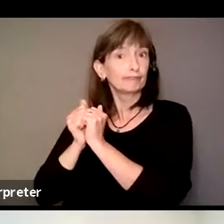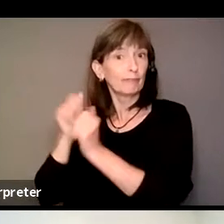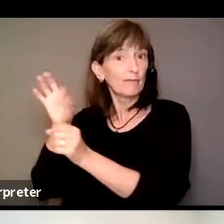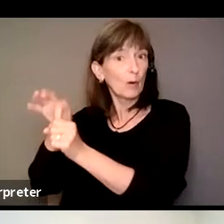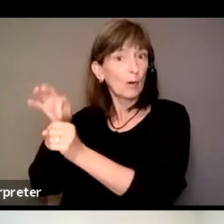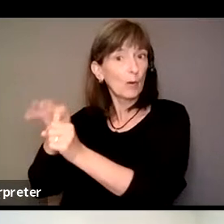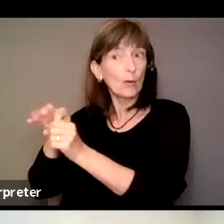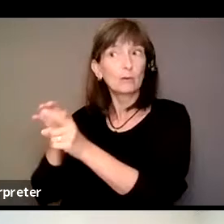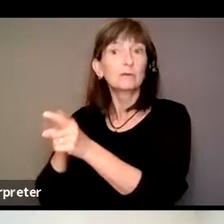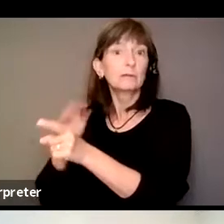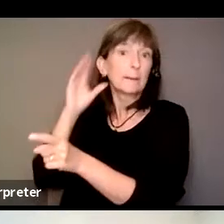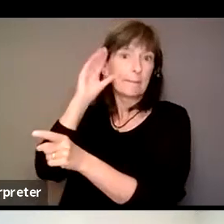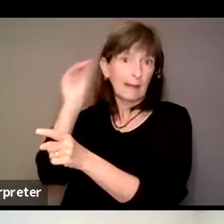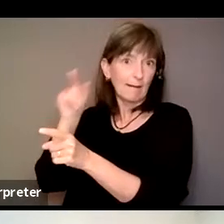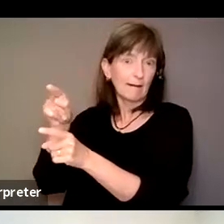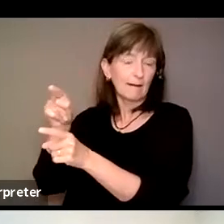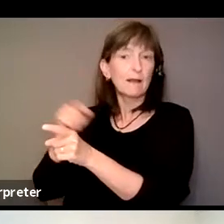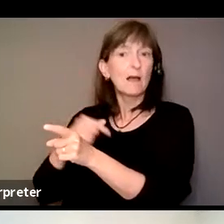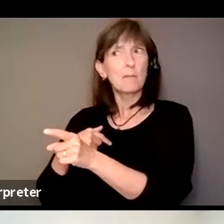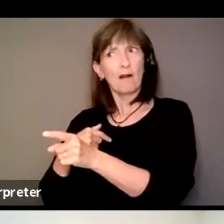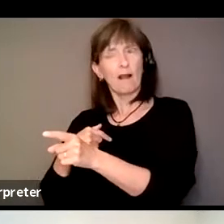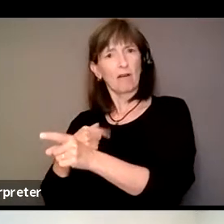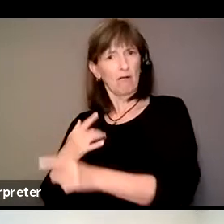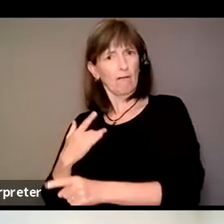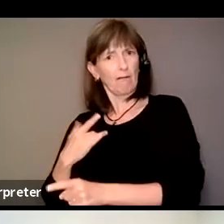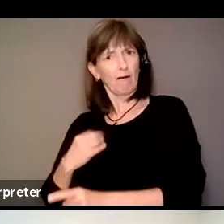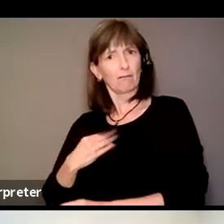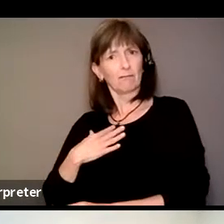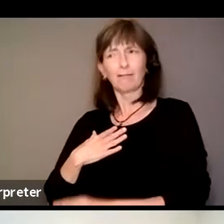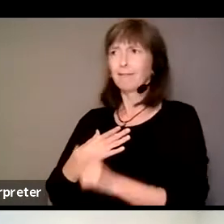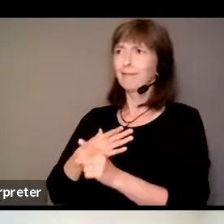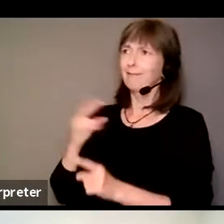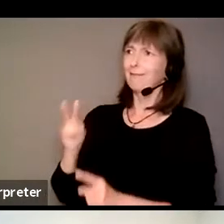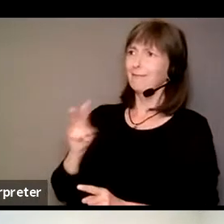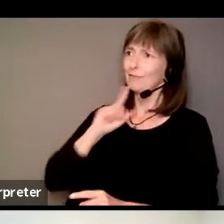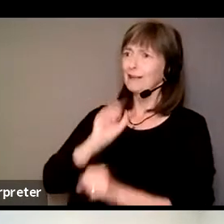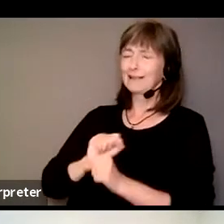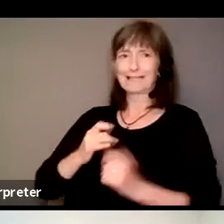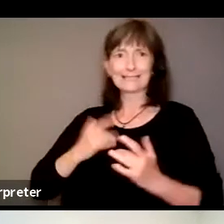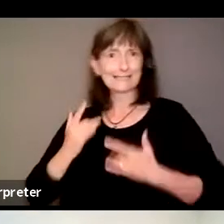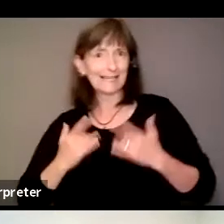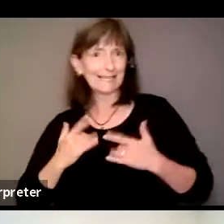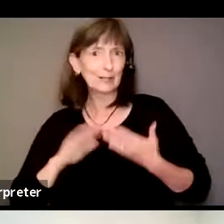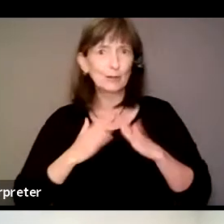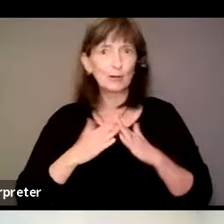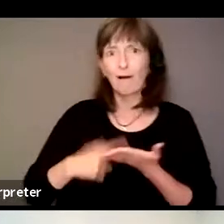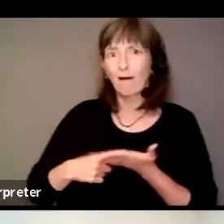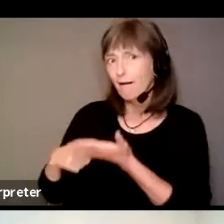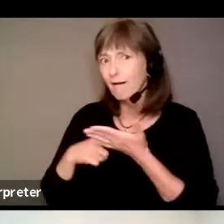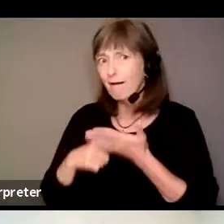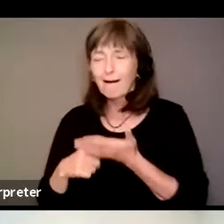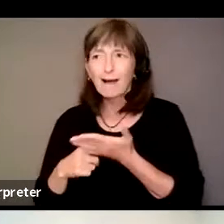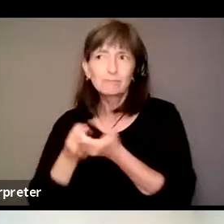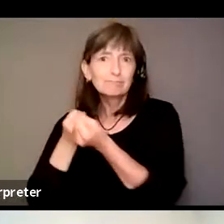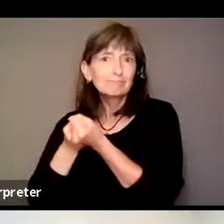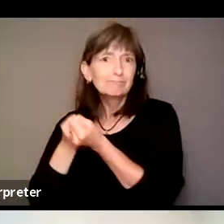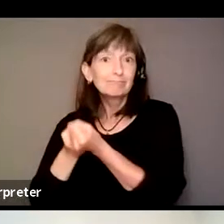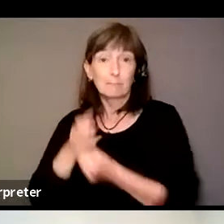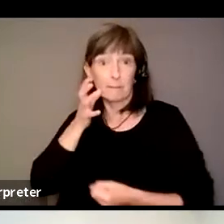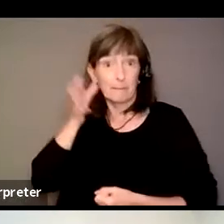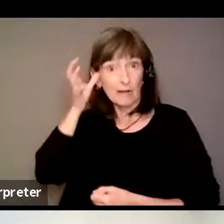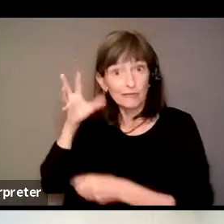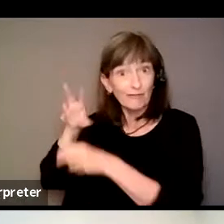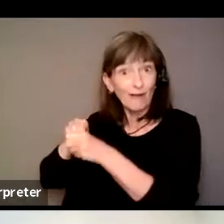it was a man, but I just felt so inspired, you know, and I was all the excitement about the community talking and rallying. My parents were